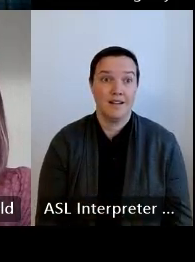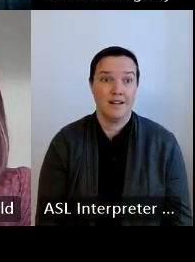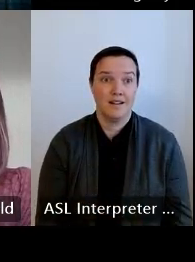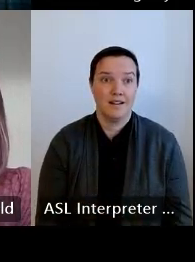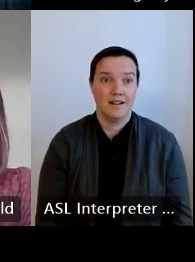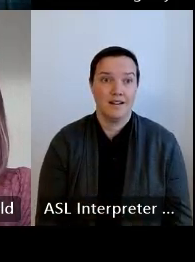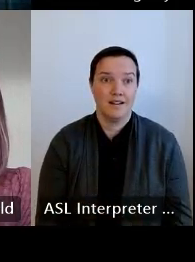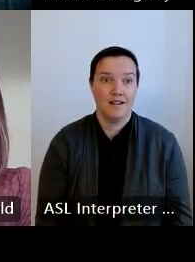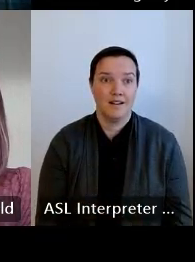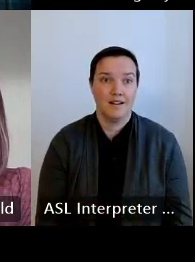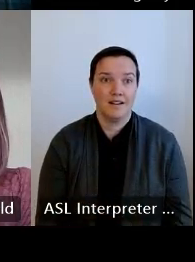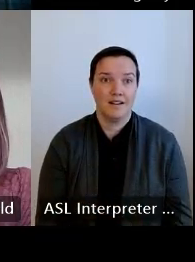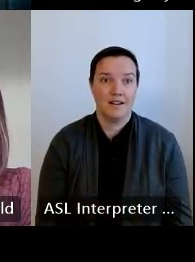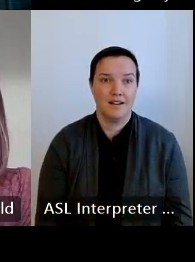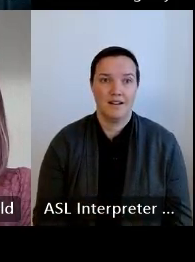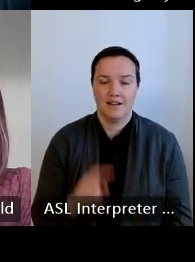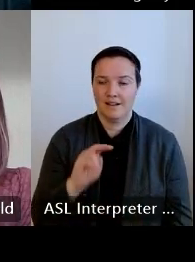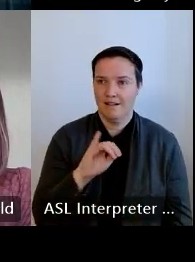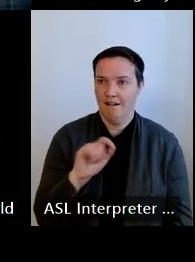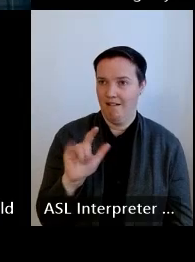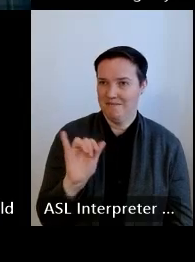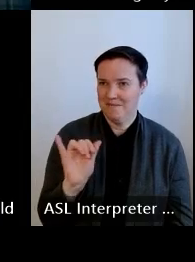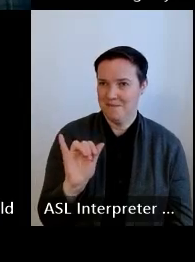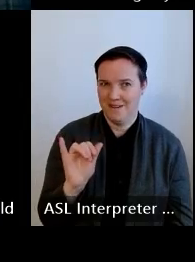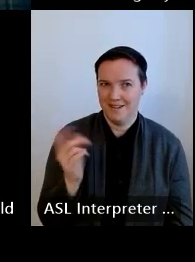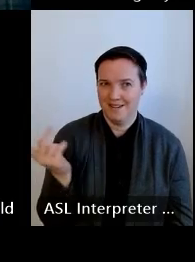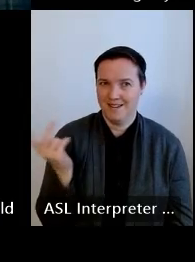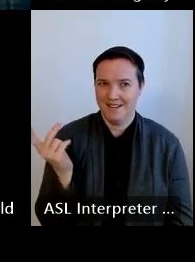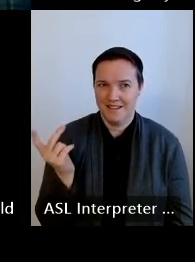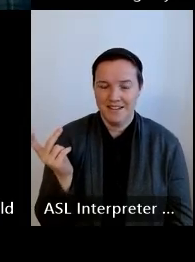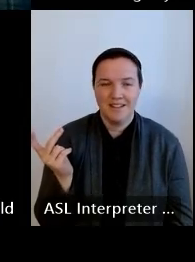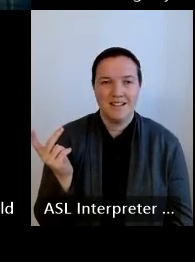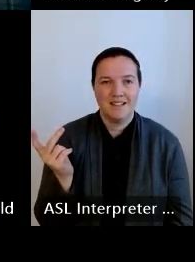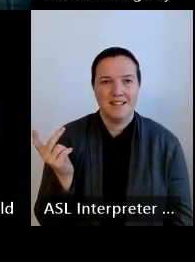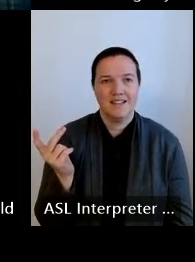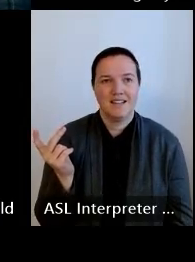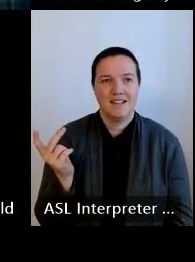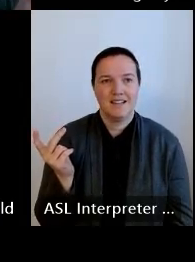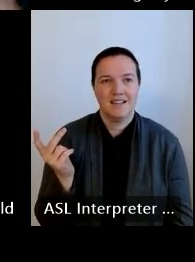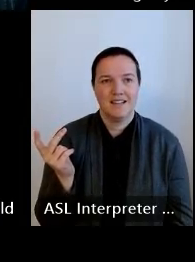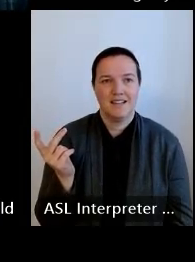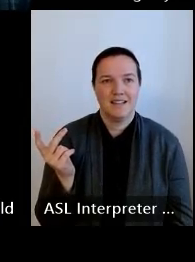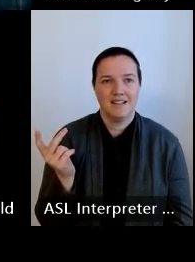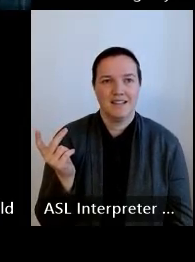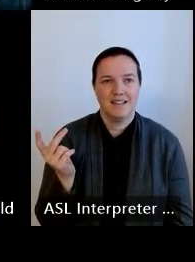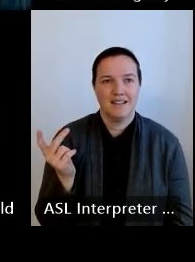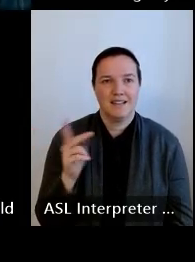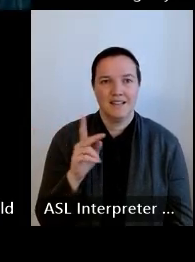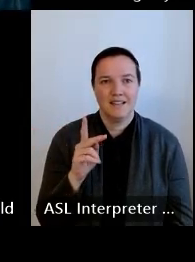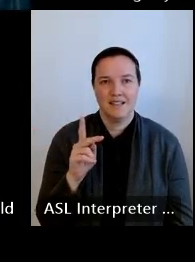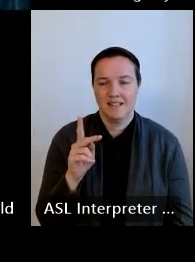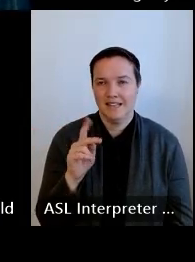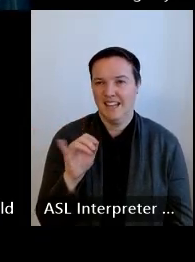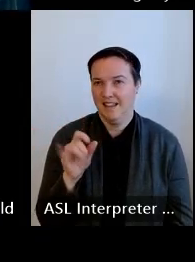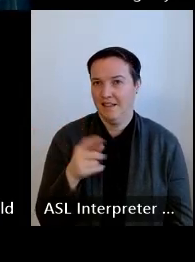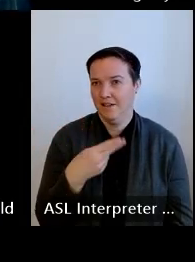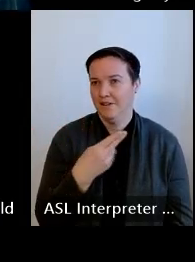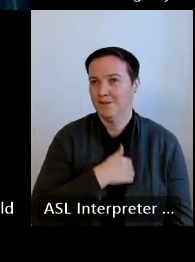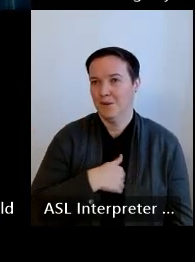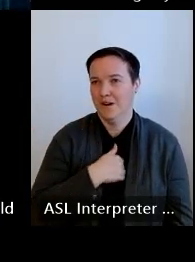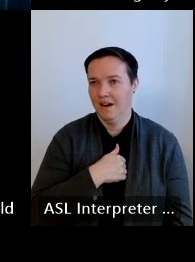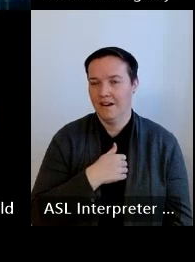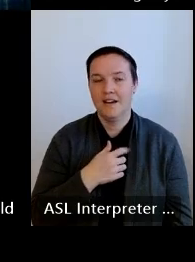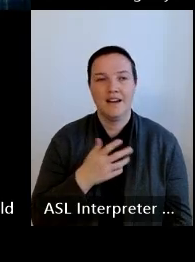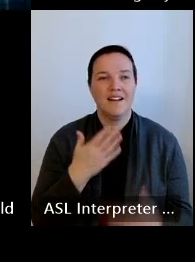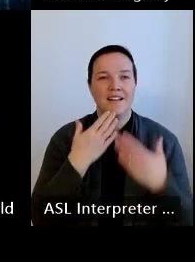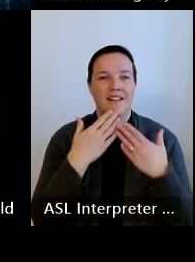Yeah, Keith and Yes. myself. Sorry, Keith. So yes, thanks so